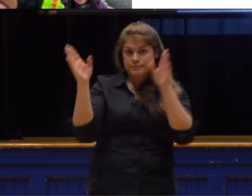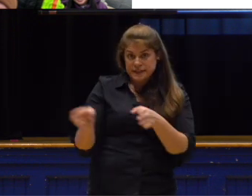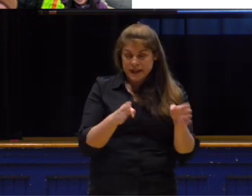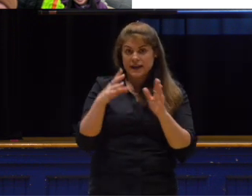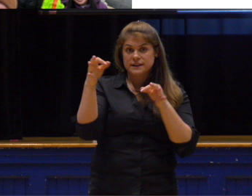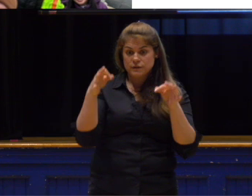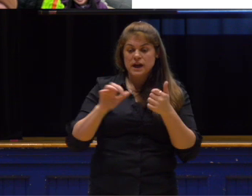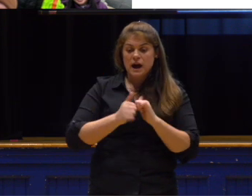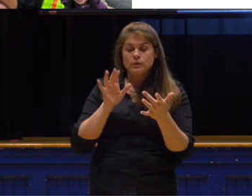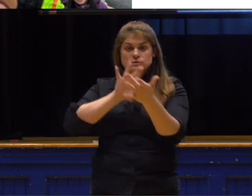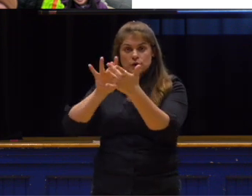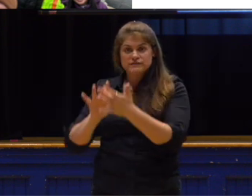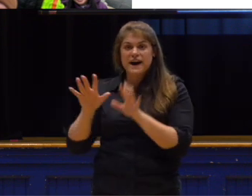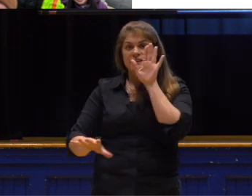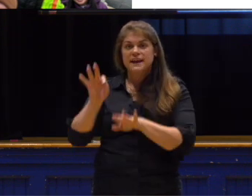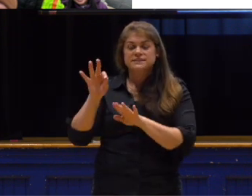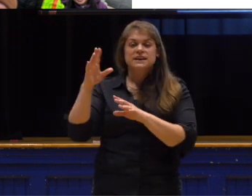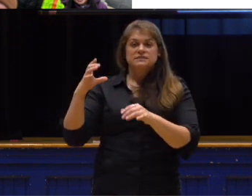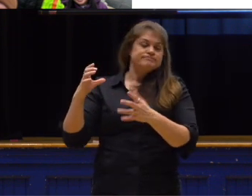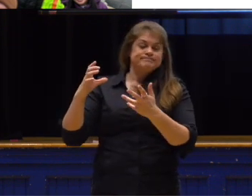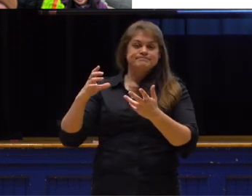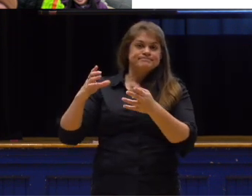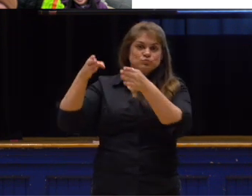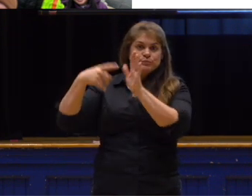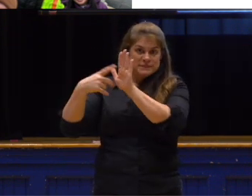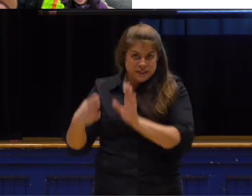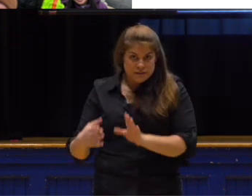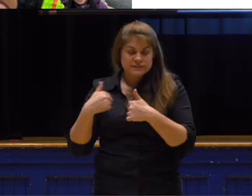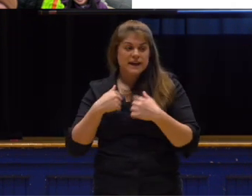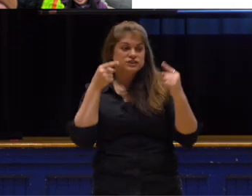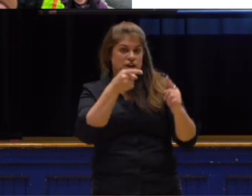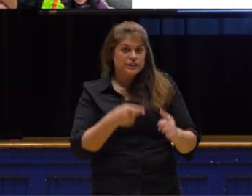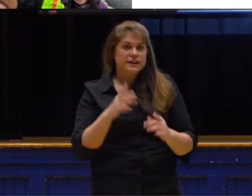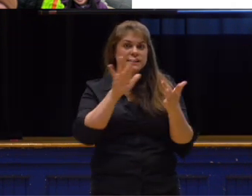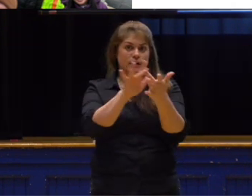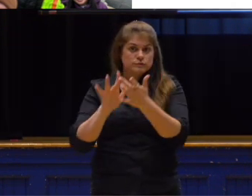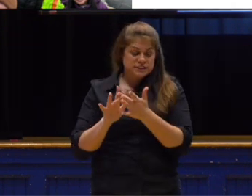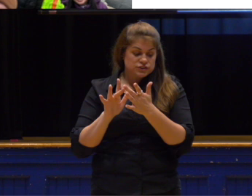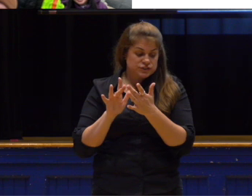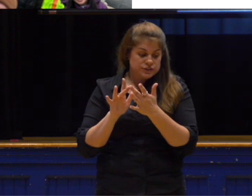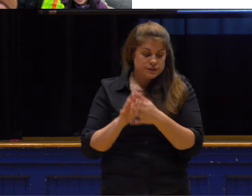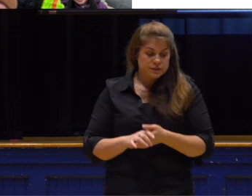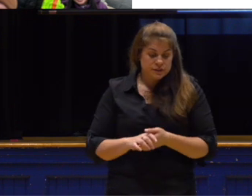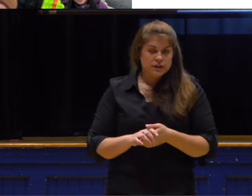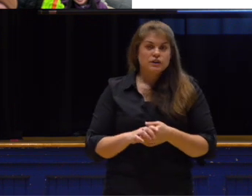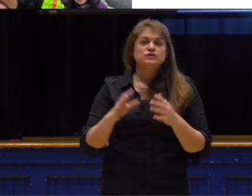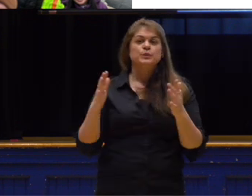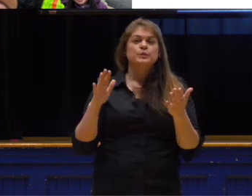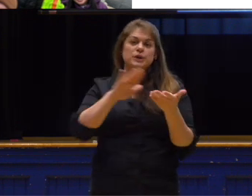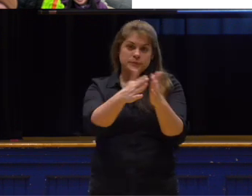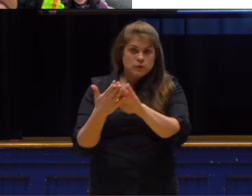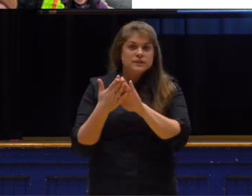notify elected officials through legislative briefings, individual and targeted outreach to abutters and community